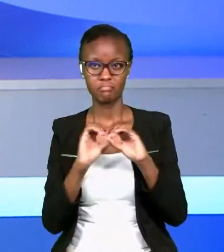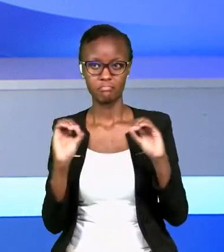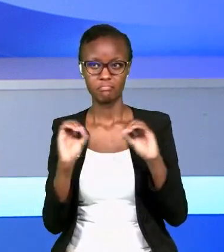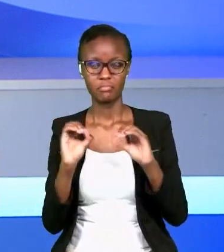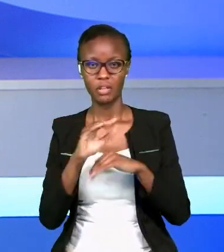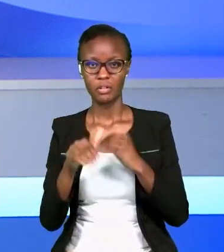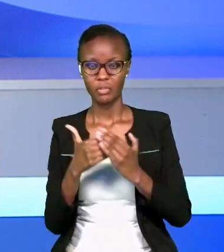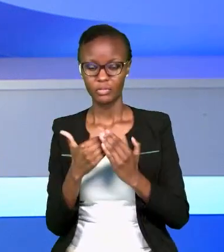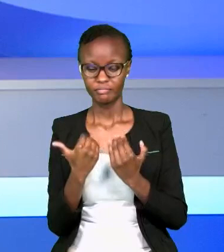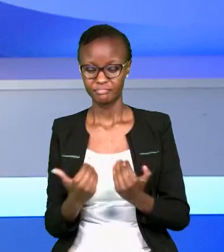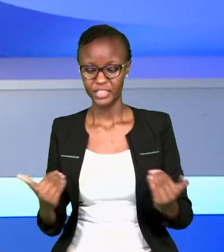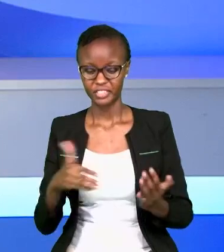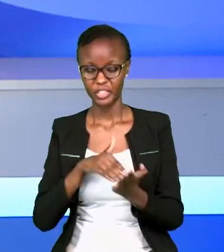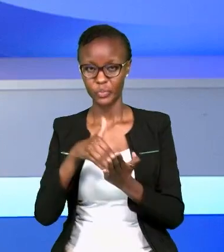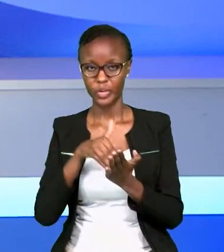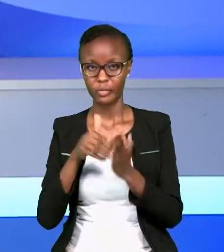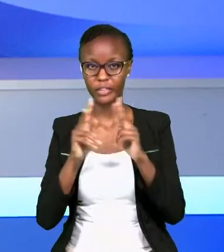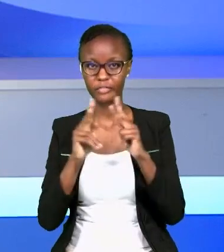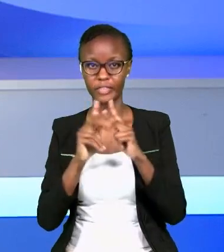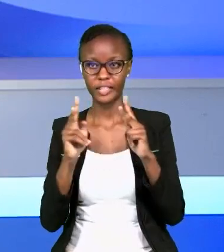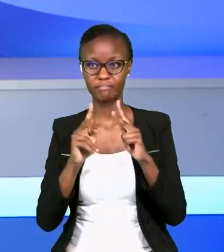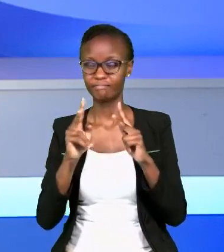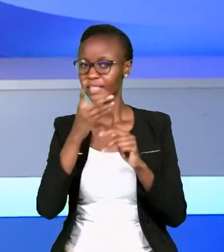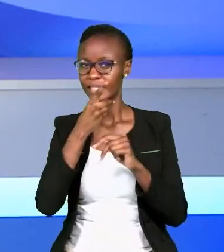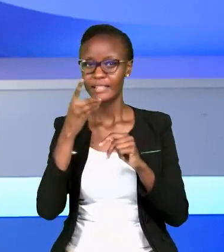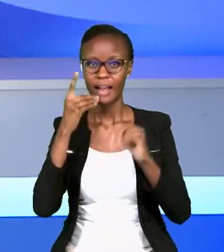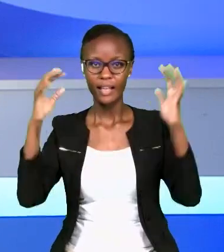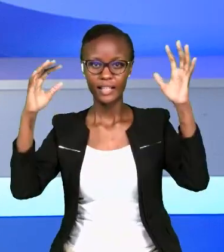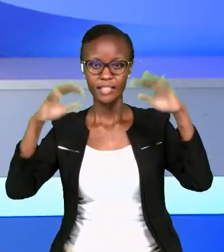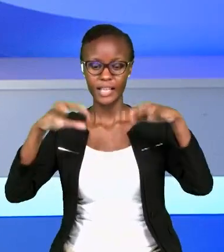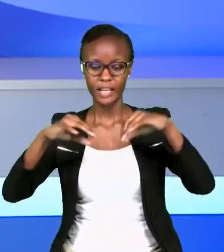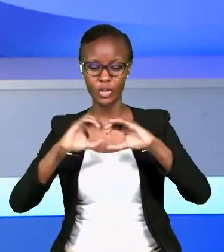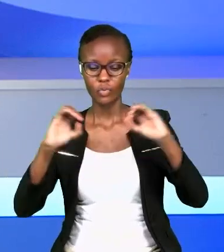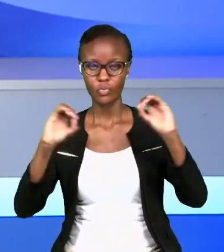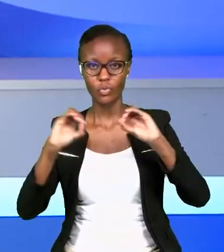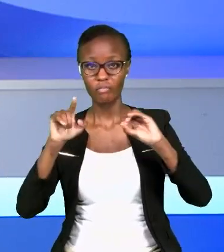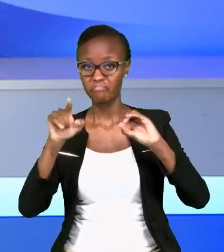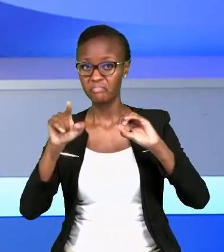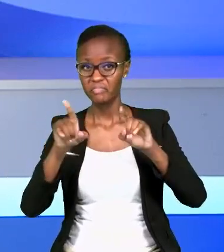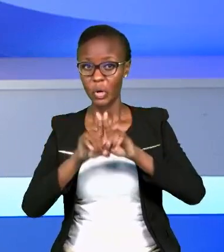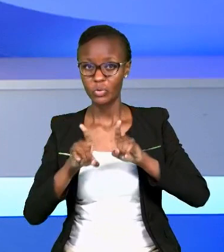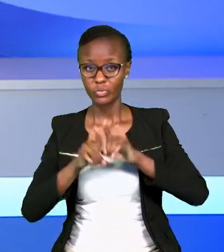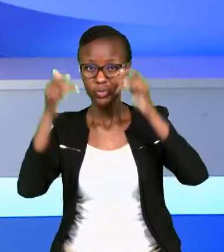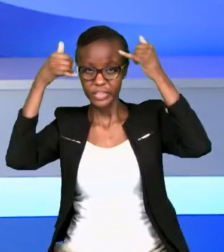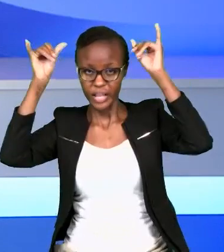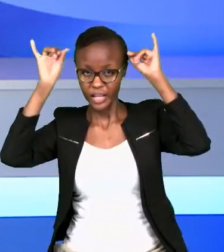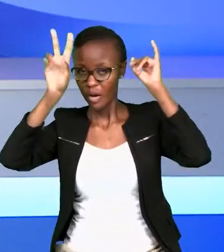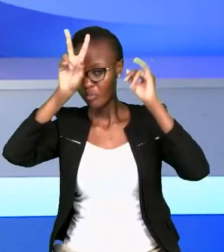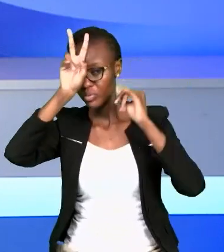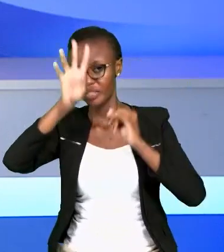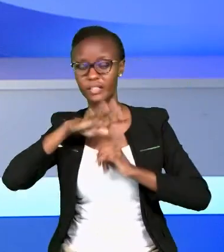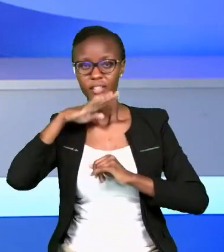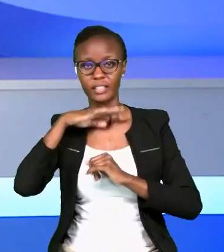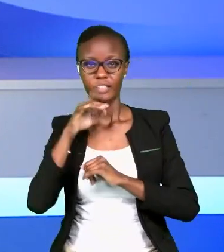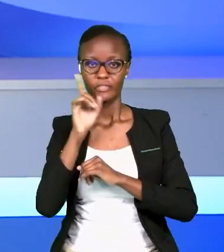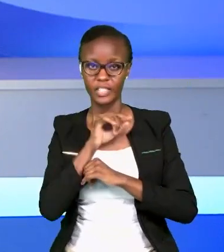malnourished children. The wrath of the Mother Nature is not only affecting human beings, but also their dying livestock. To curb